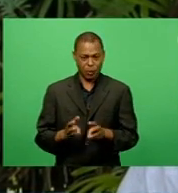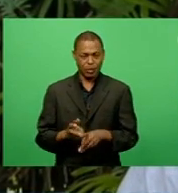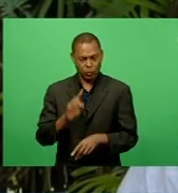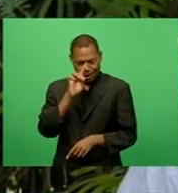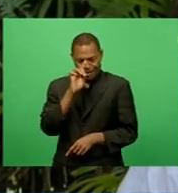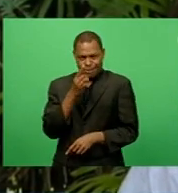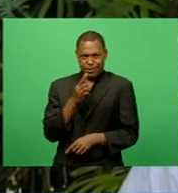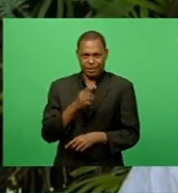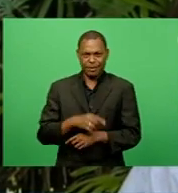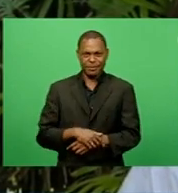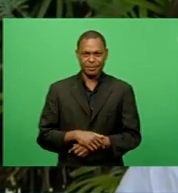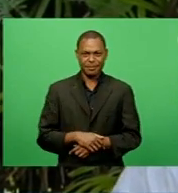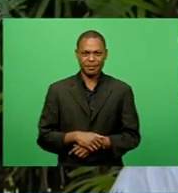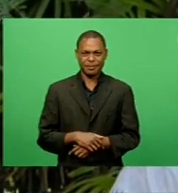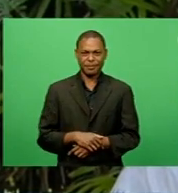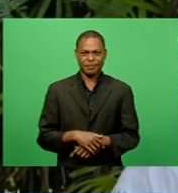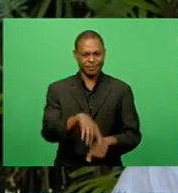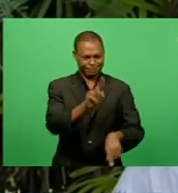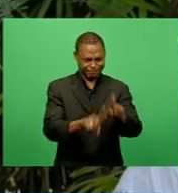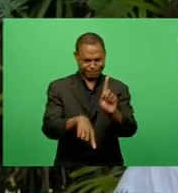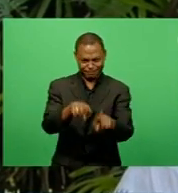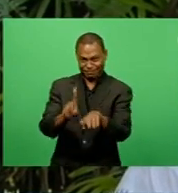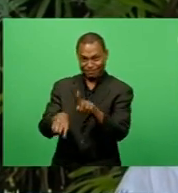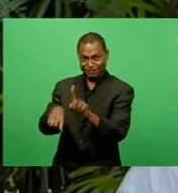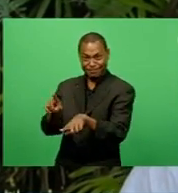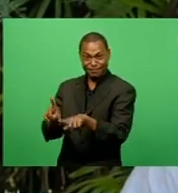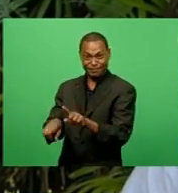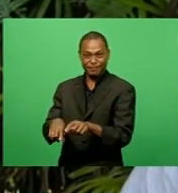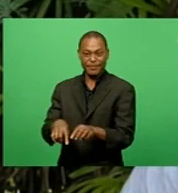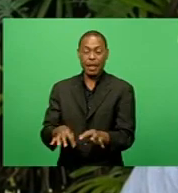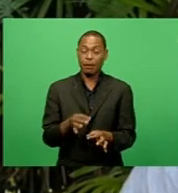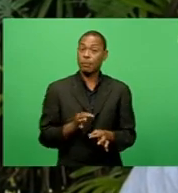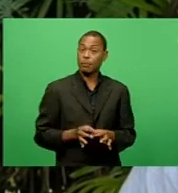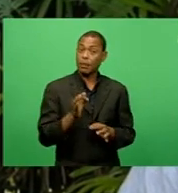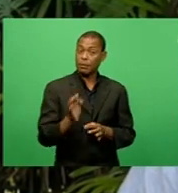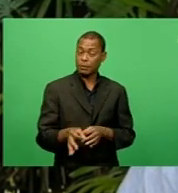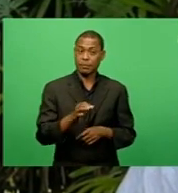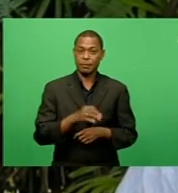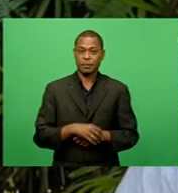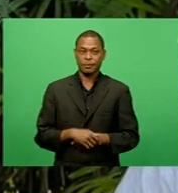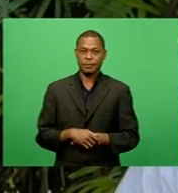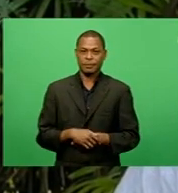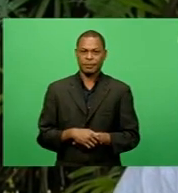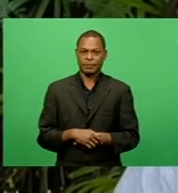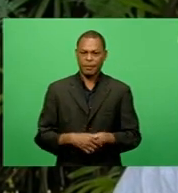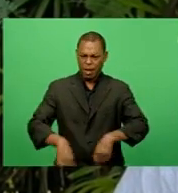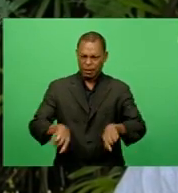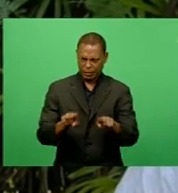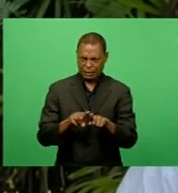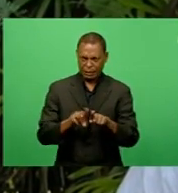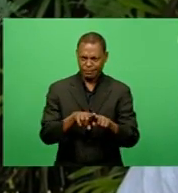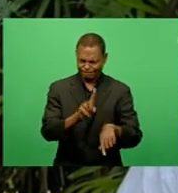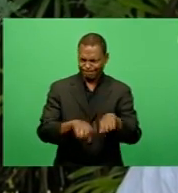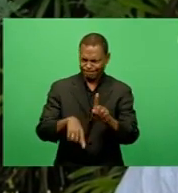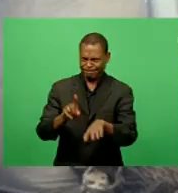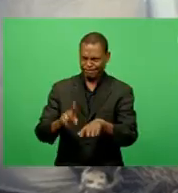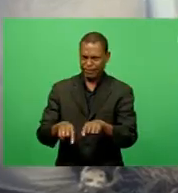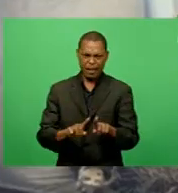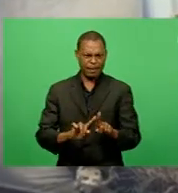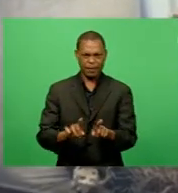kind of varieties they're planting. We have similar varieties in different